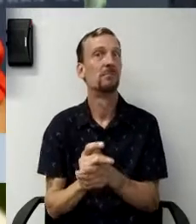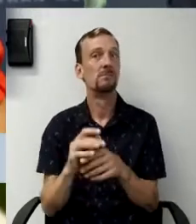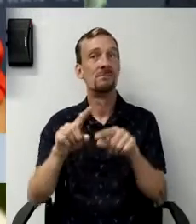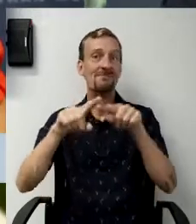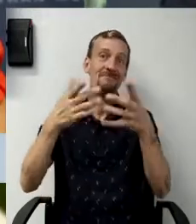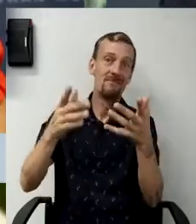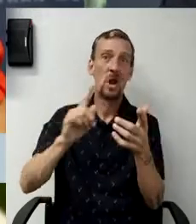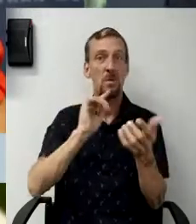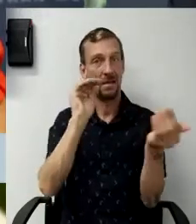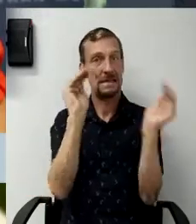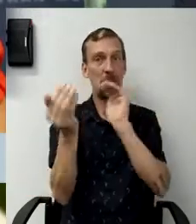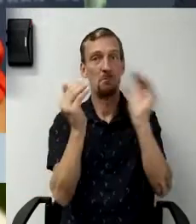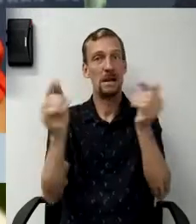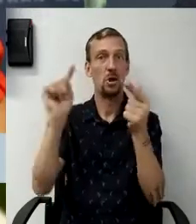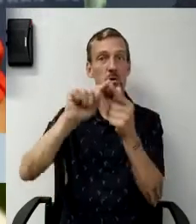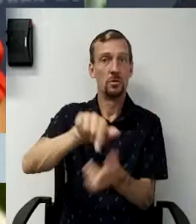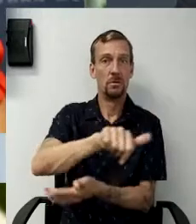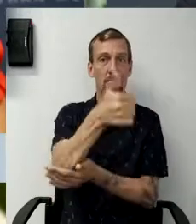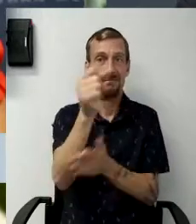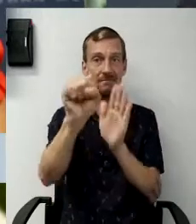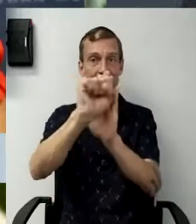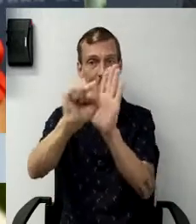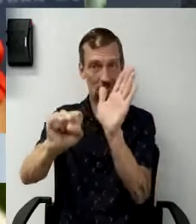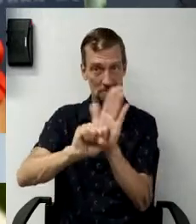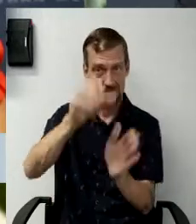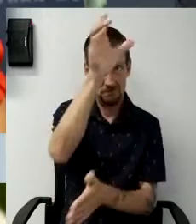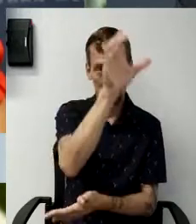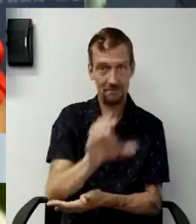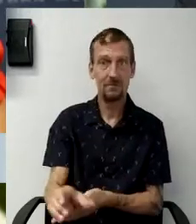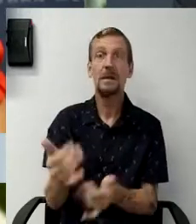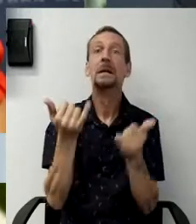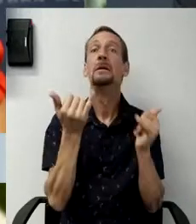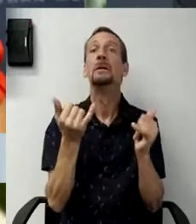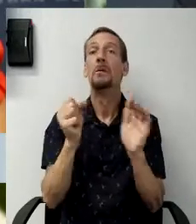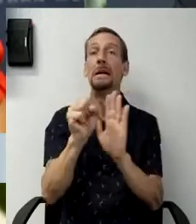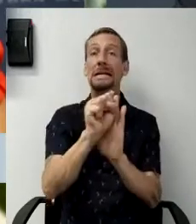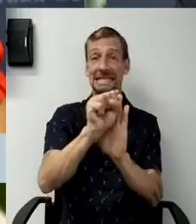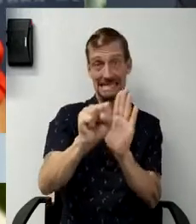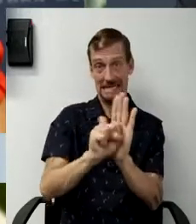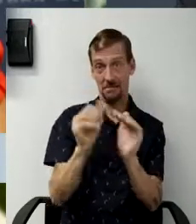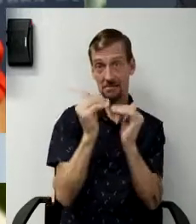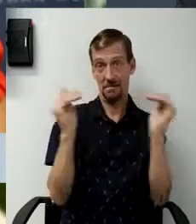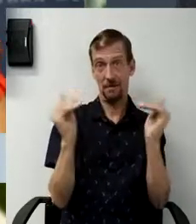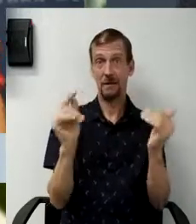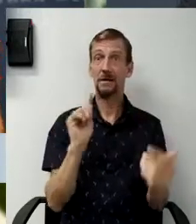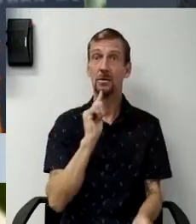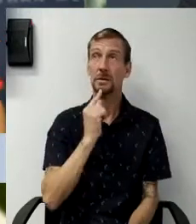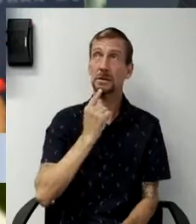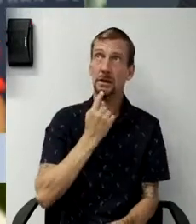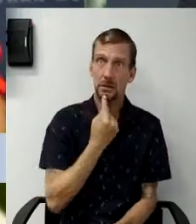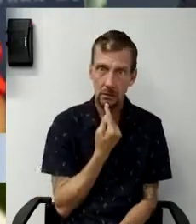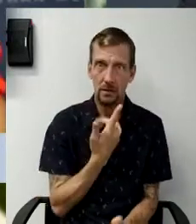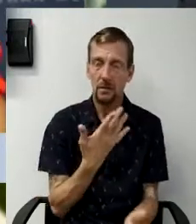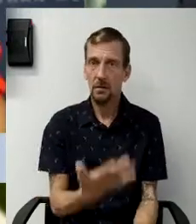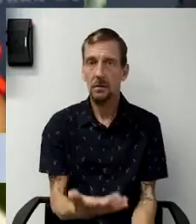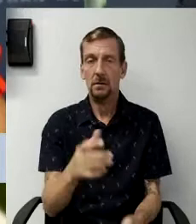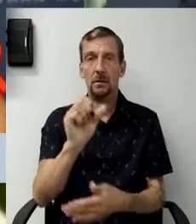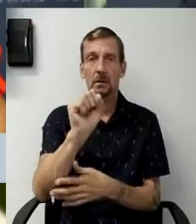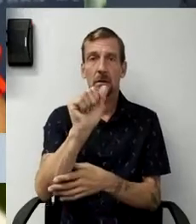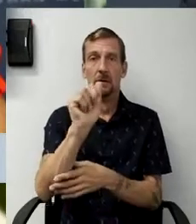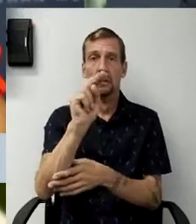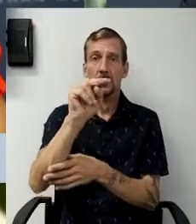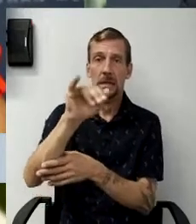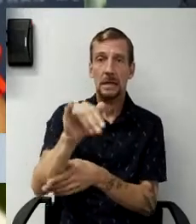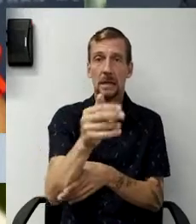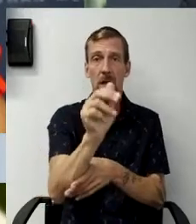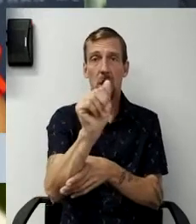of the state. And then lastly, at the state level, disappointing to us that the San Joaquin Valley,